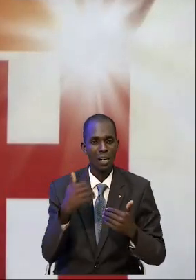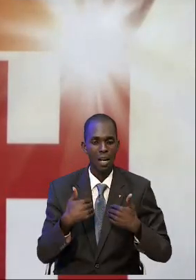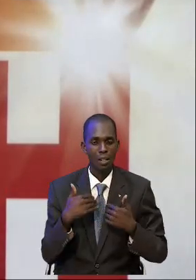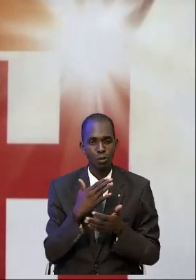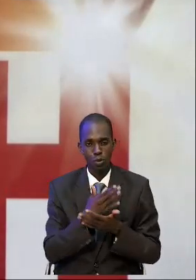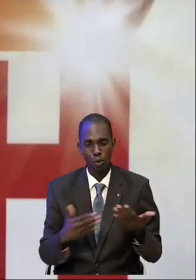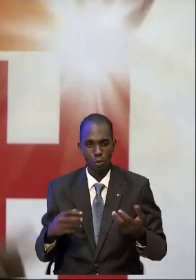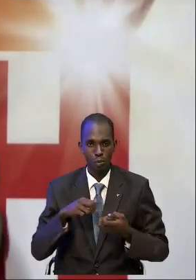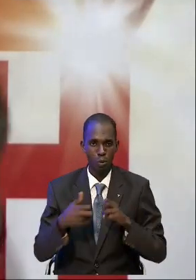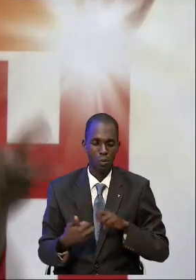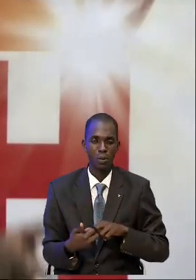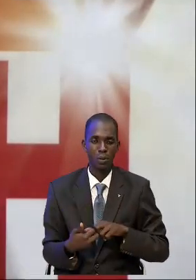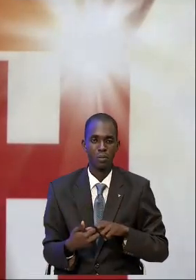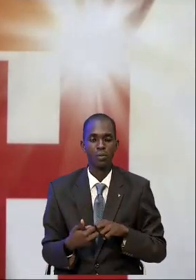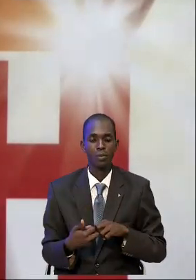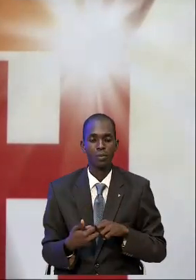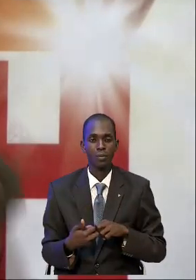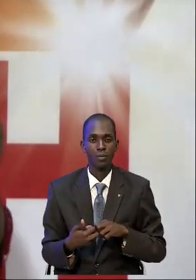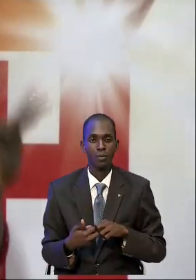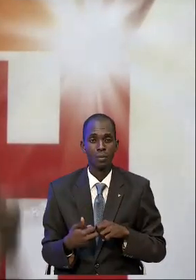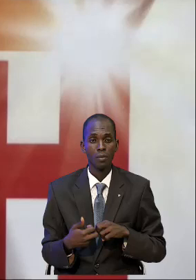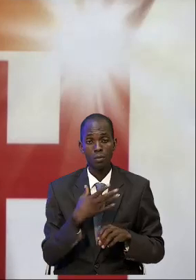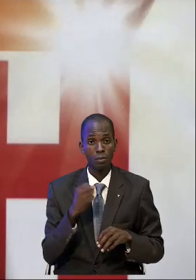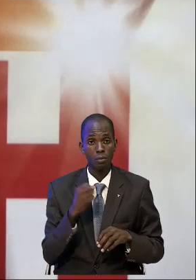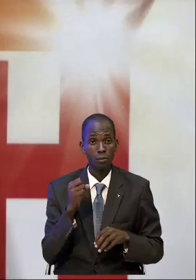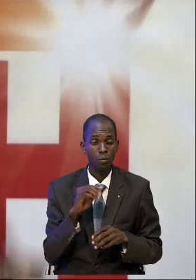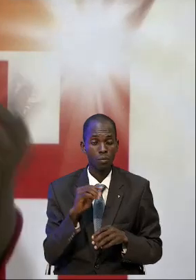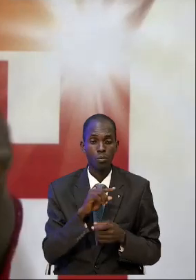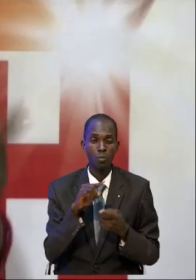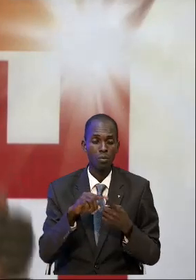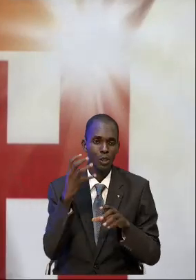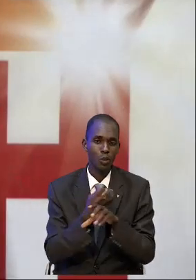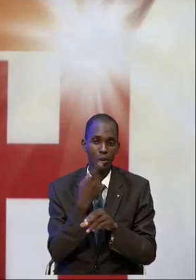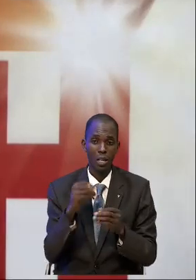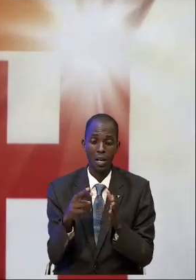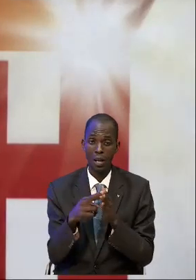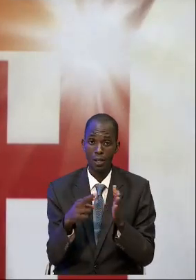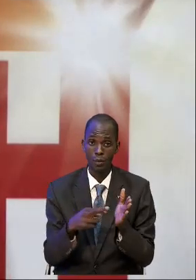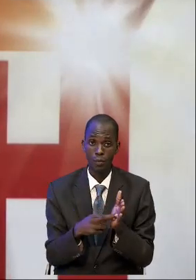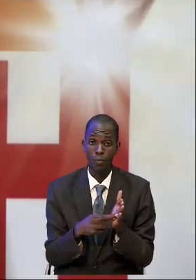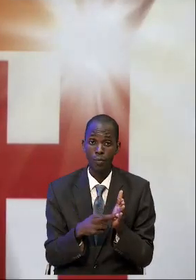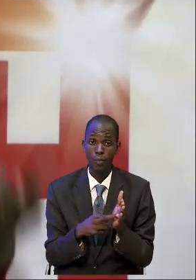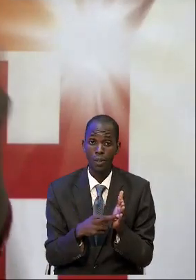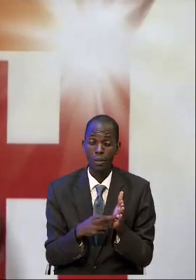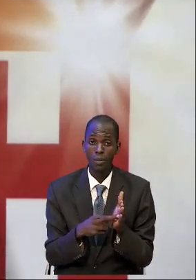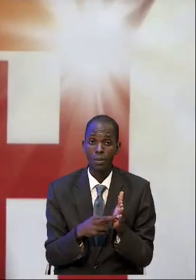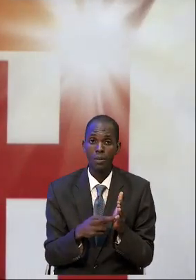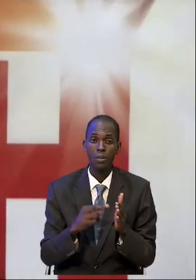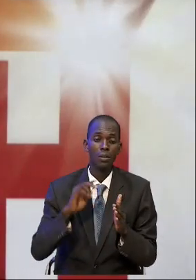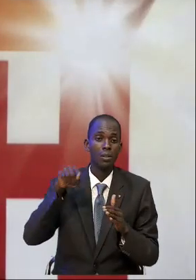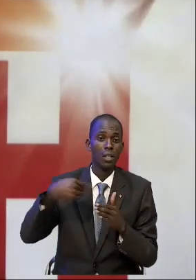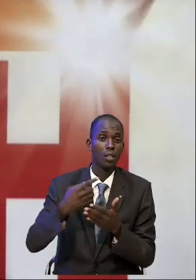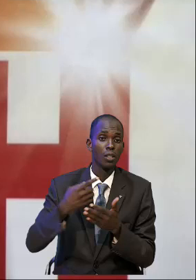bad. That I had infections, and where the baby lies, there's much fluid. So when I took the